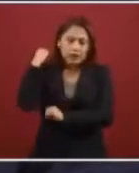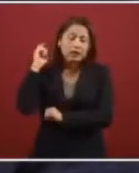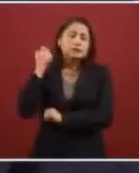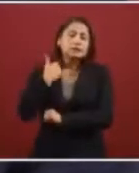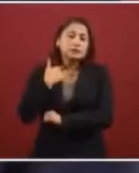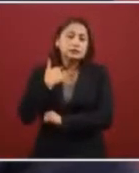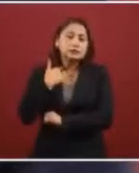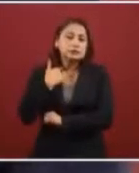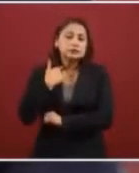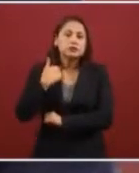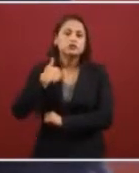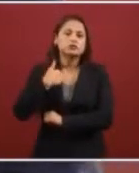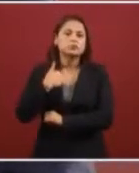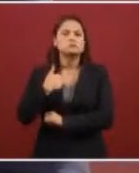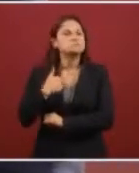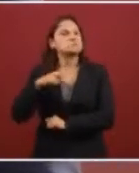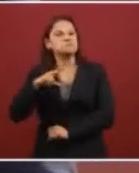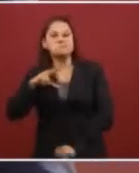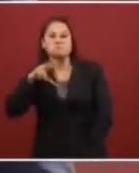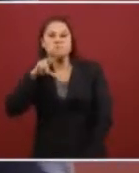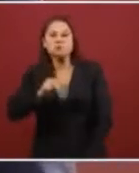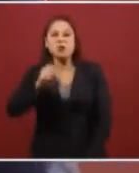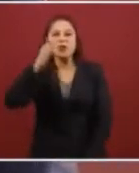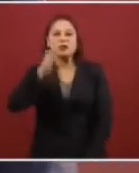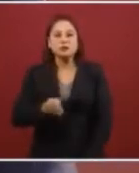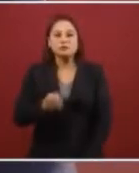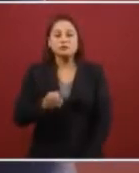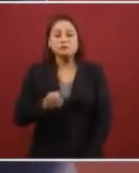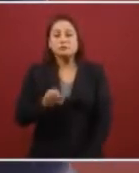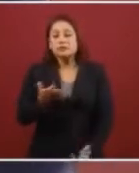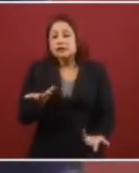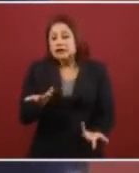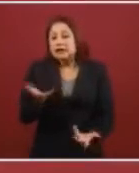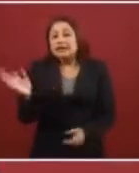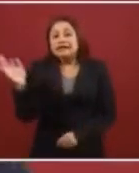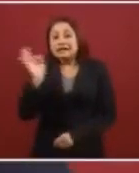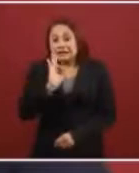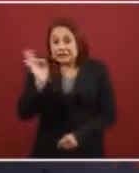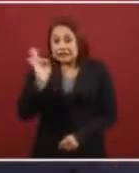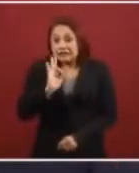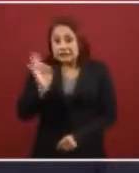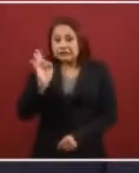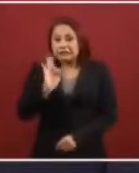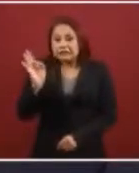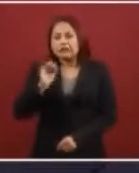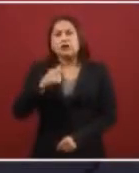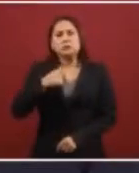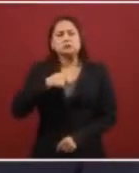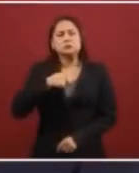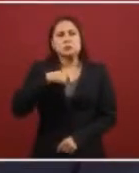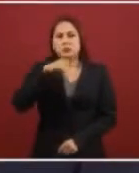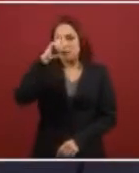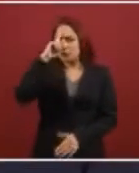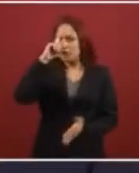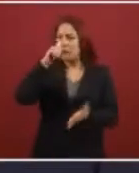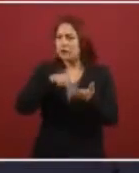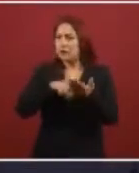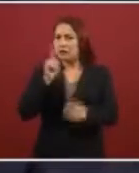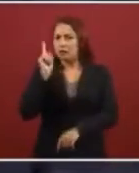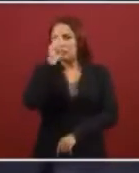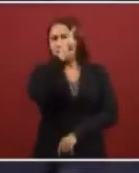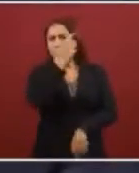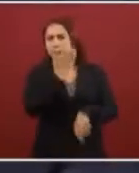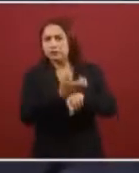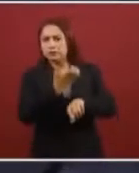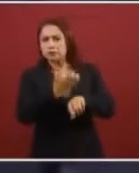the legisladores past. And surely there Estados are legislators Unidos, in the U.S. Tengo entendido que uno de los que vienen encabezando that I believe